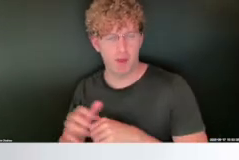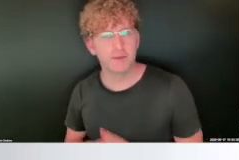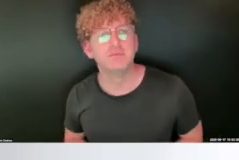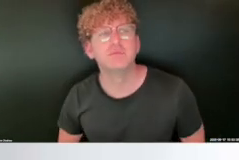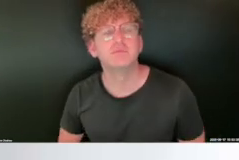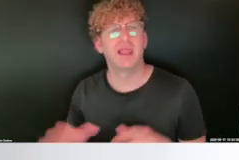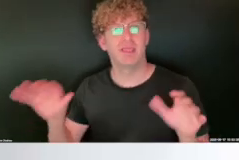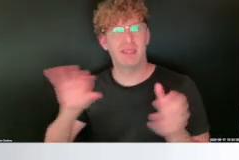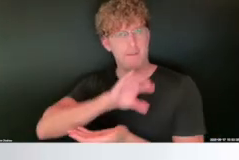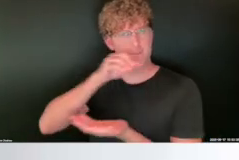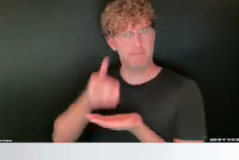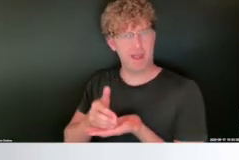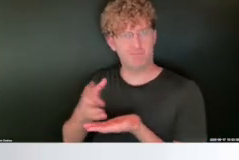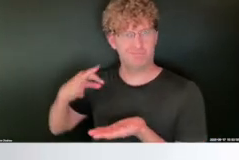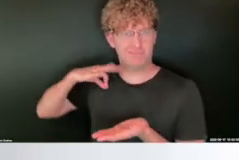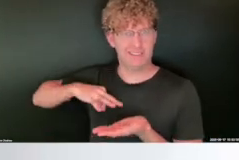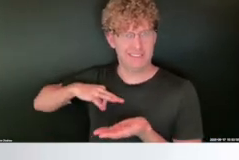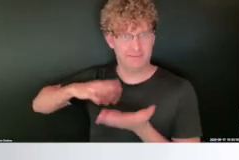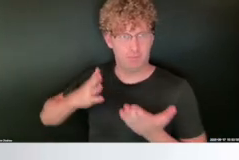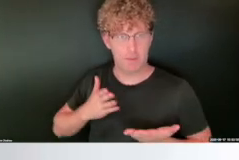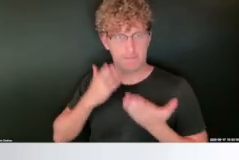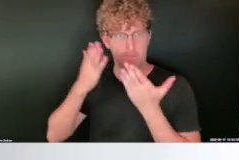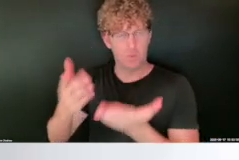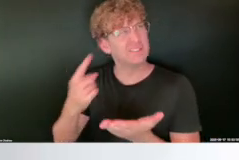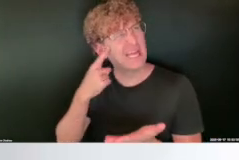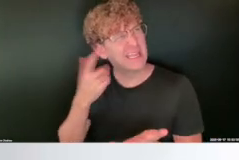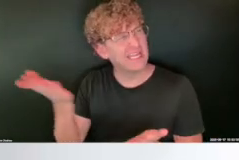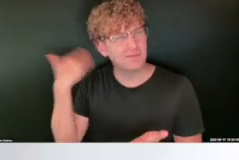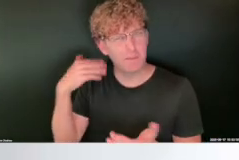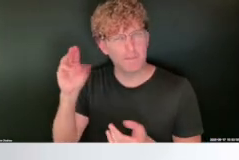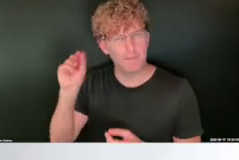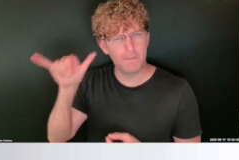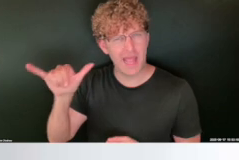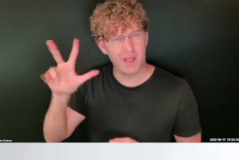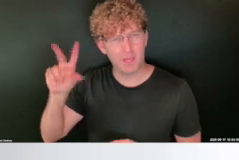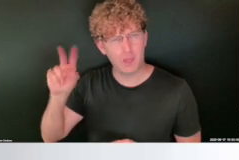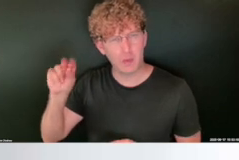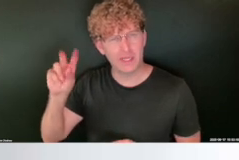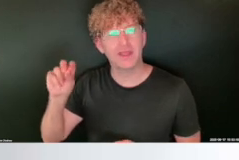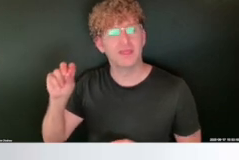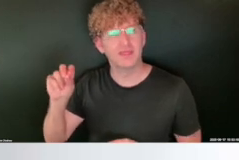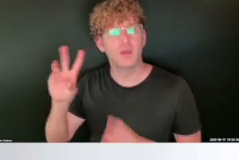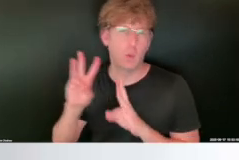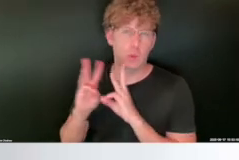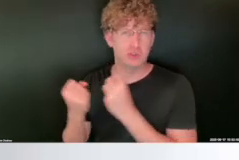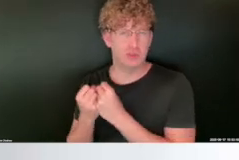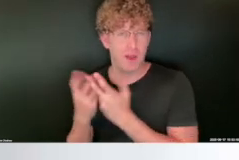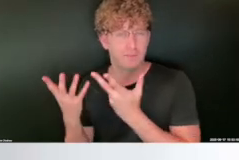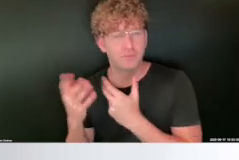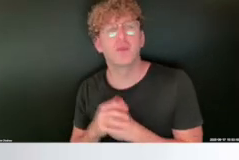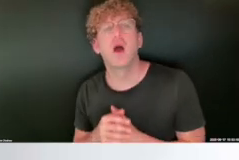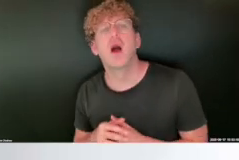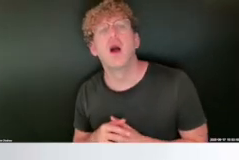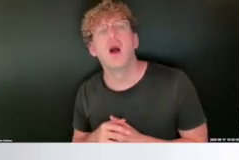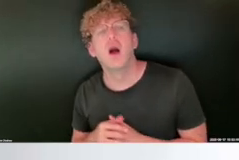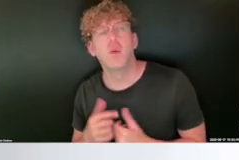was proposed in the, I think, May 30th sort of workshop on implementation. What I'm unclear about